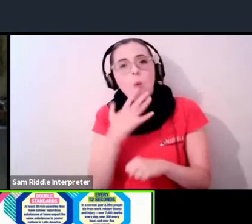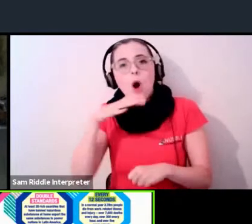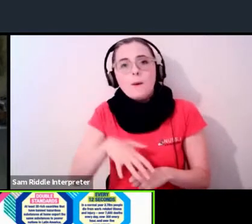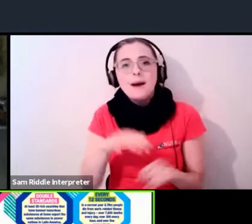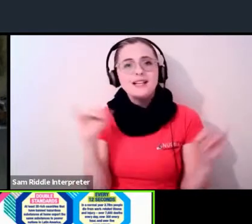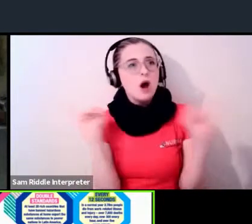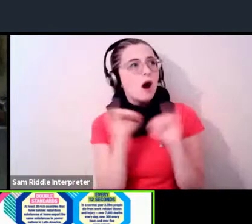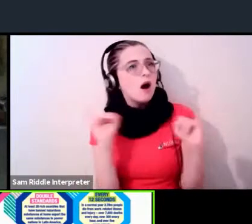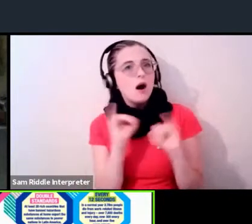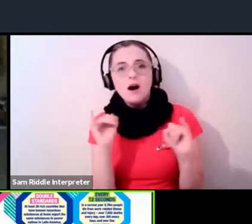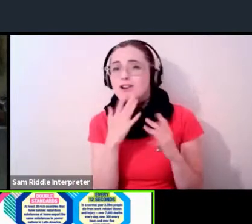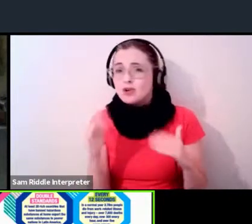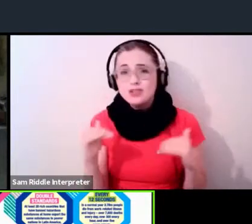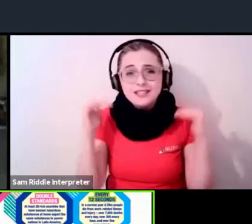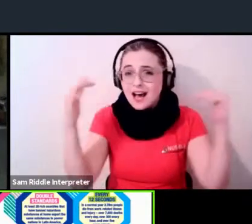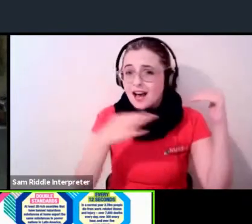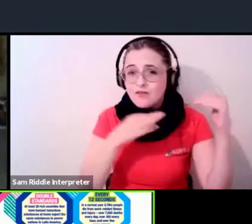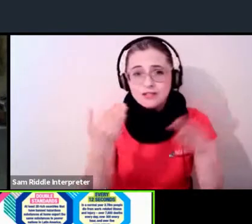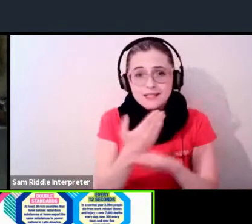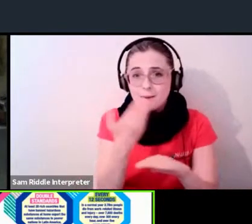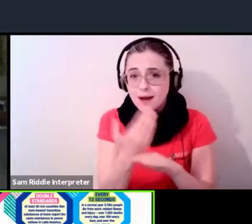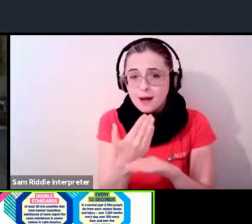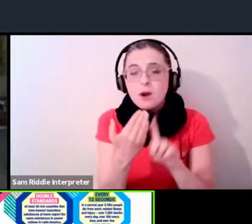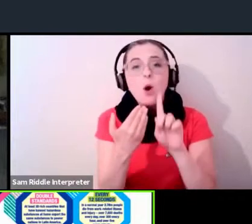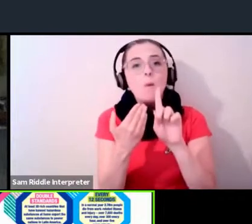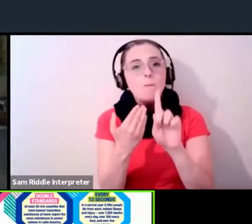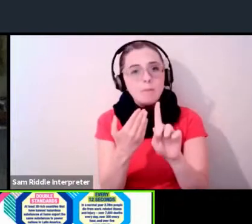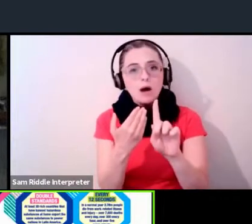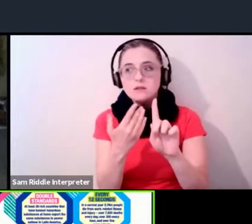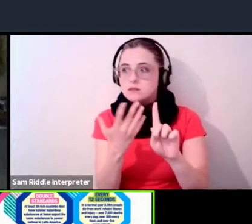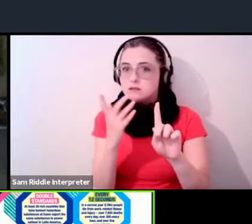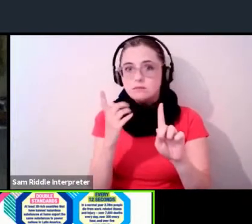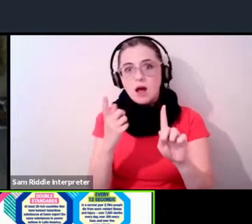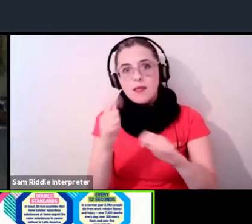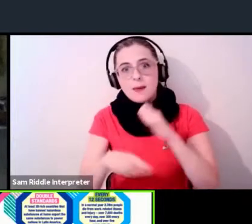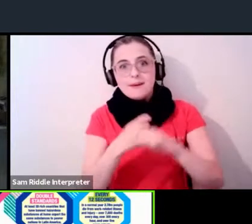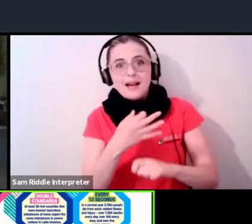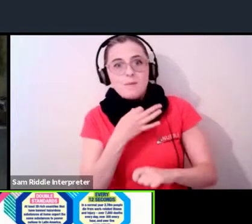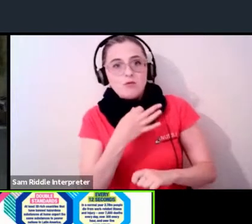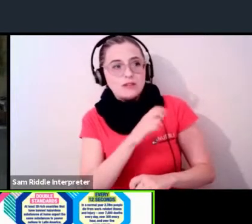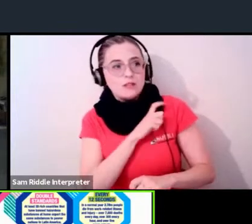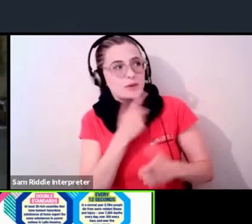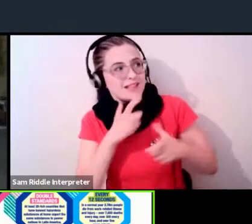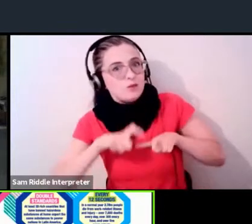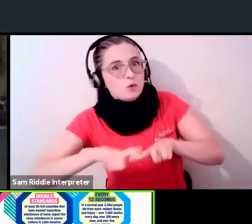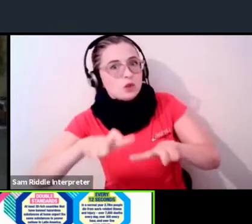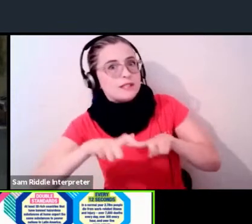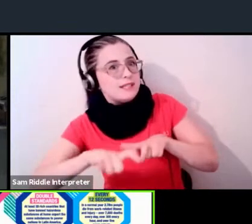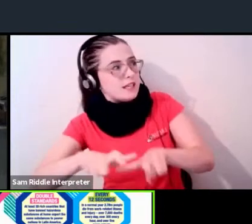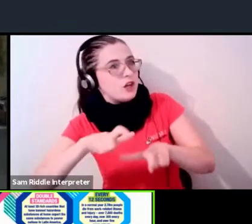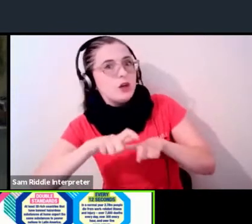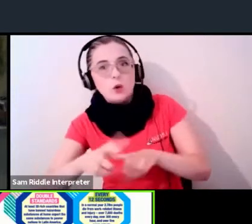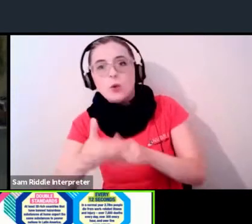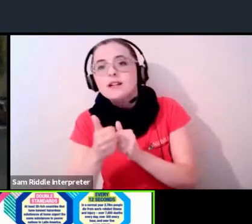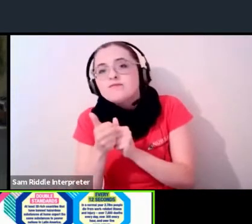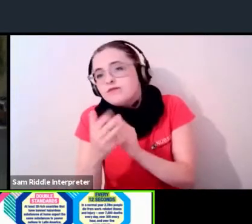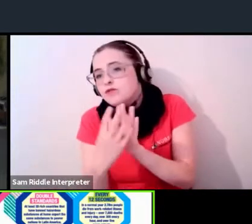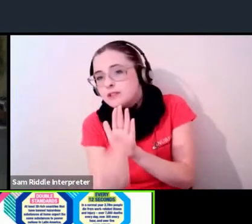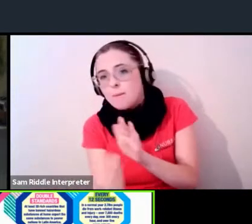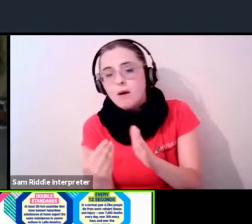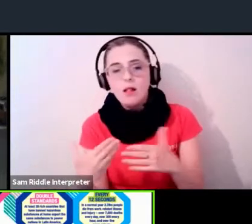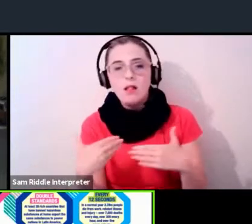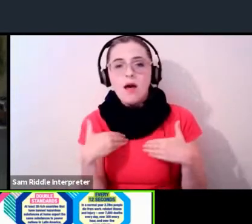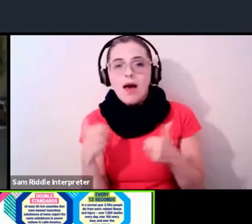high-risk employment, but those who now became at risk because they were needed to continue to work to provide support, healthcare and other essential